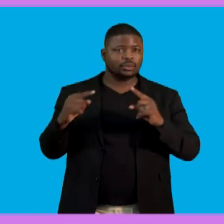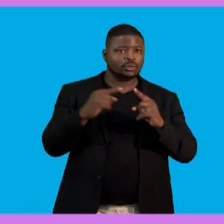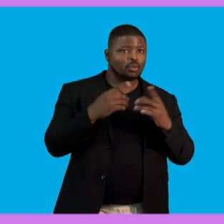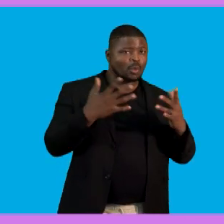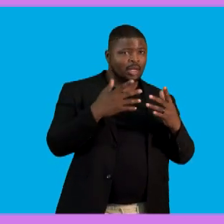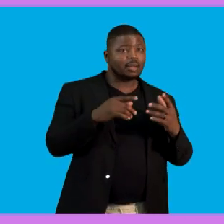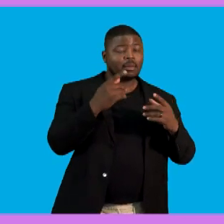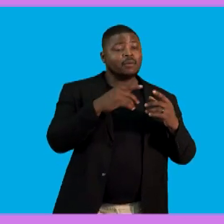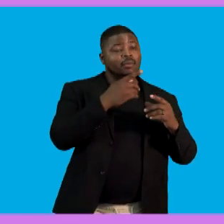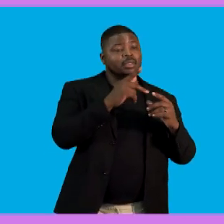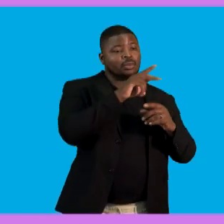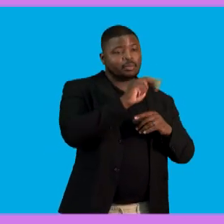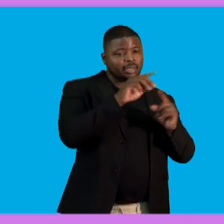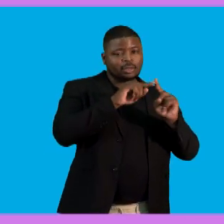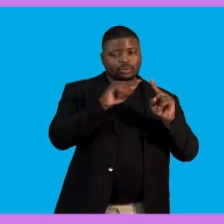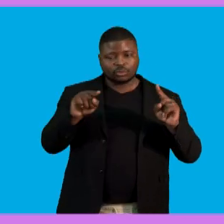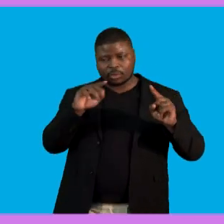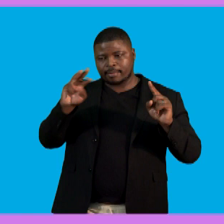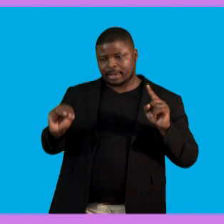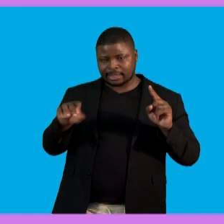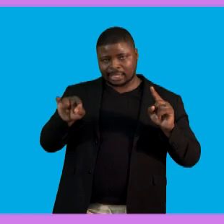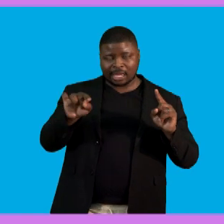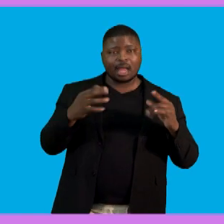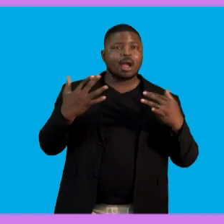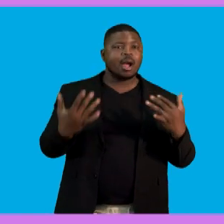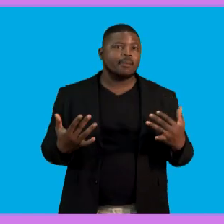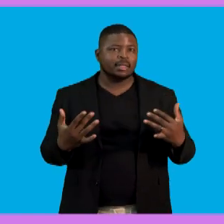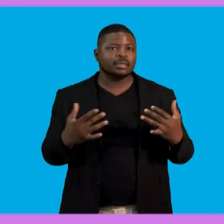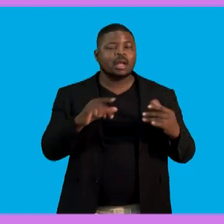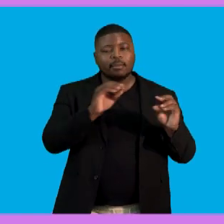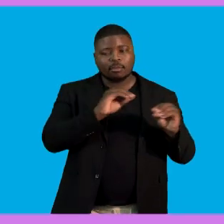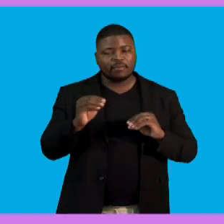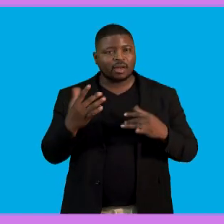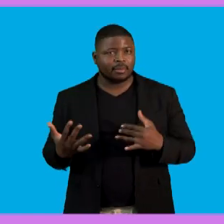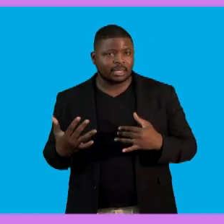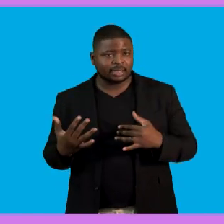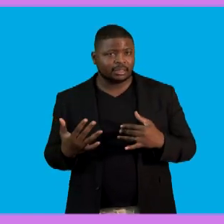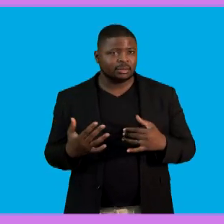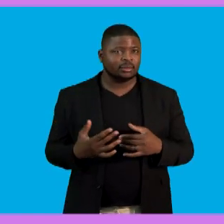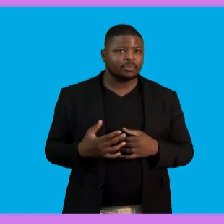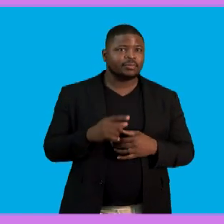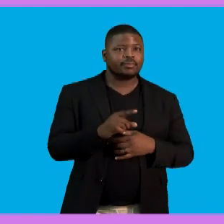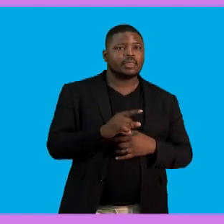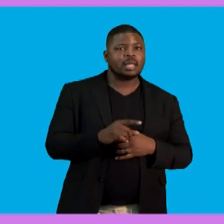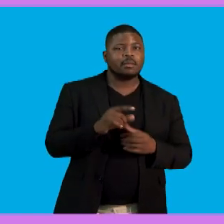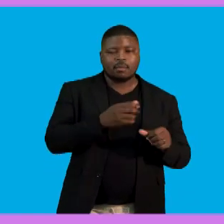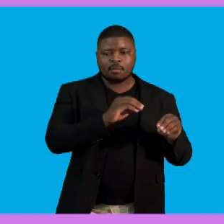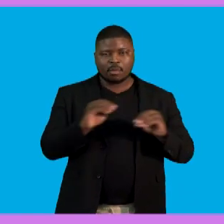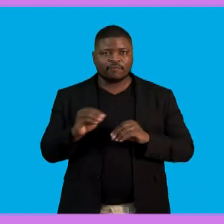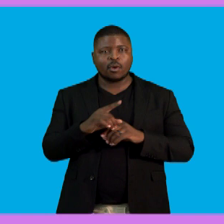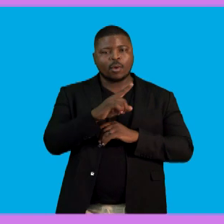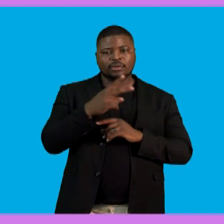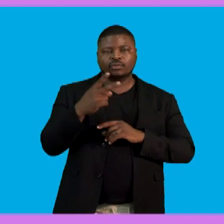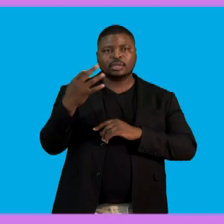my meters, so it means it's from kilometer to meter. How many units am I moving? It's 1, 2,